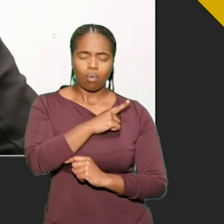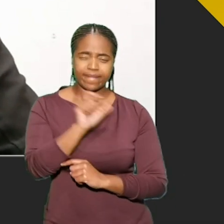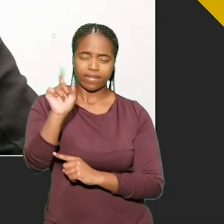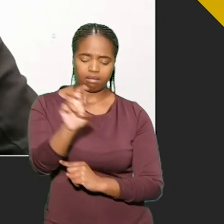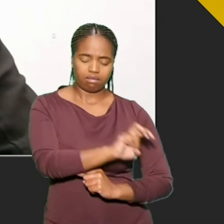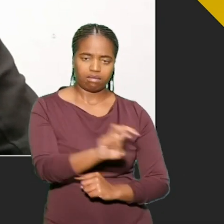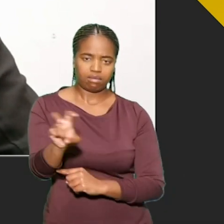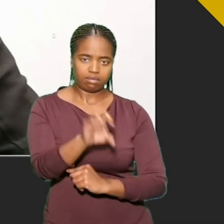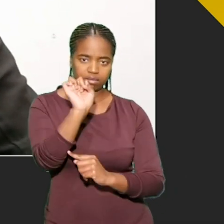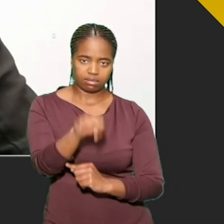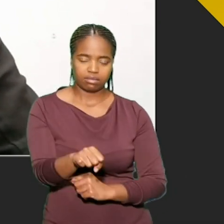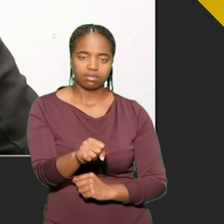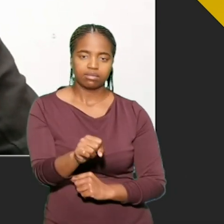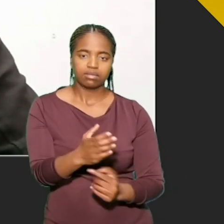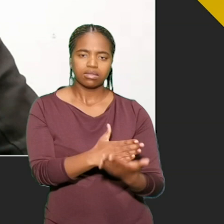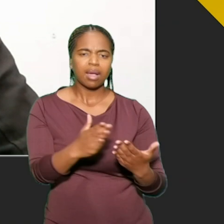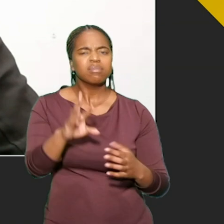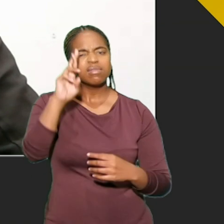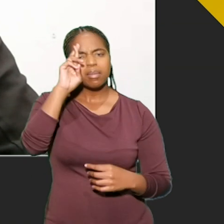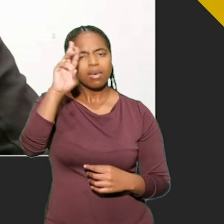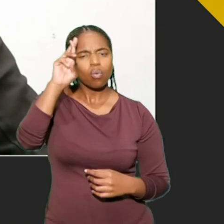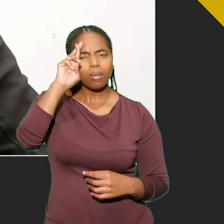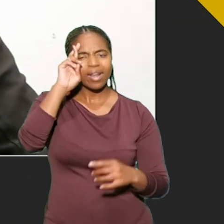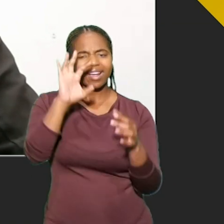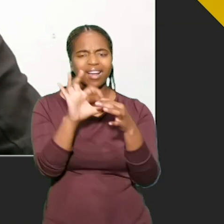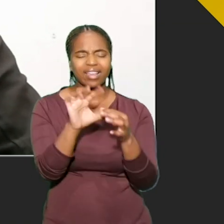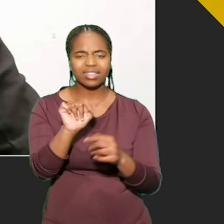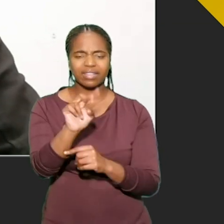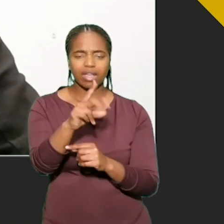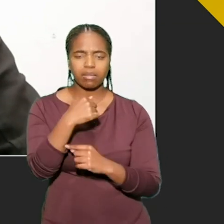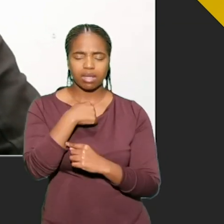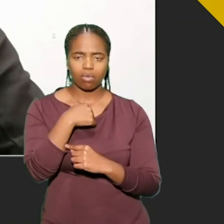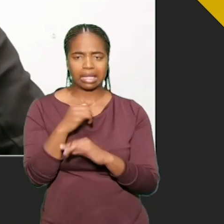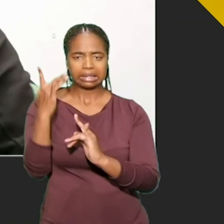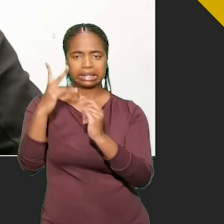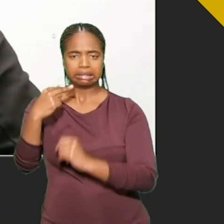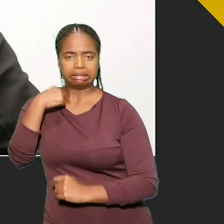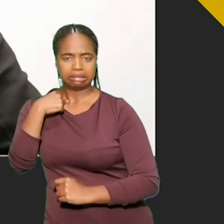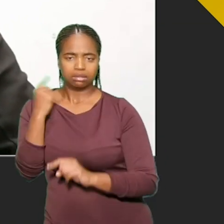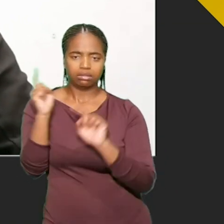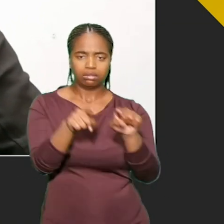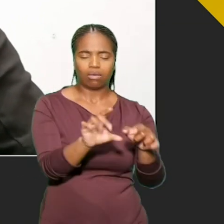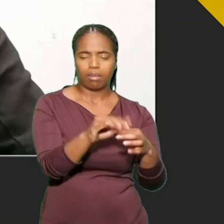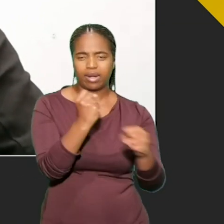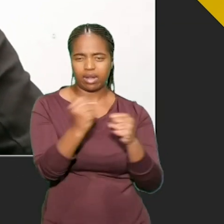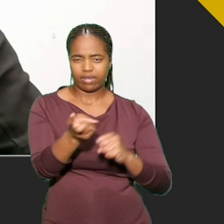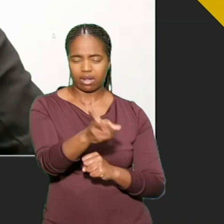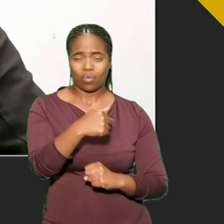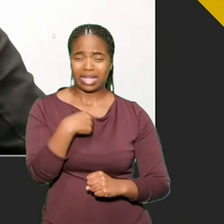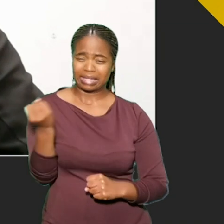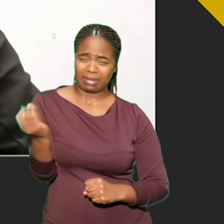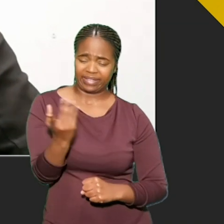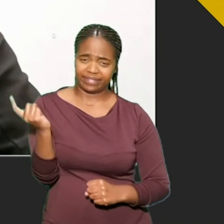the question that we've been dealing with around Kumulekaya and also people not going home because they are living in big cities and it's quite